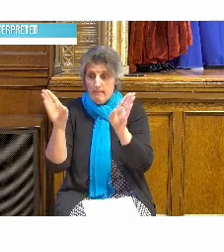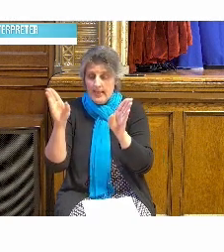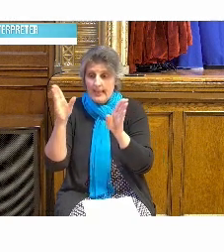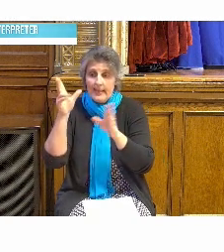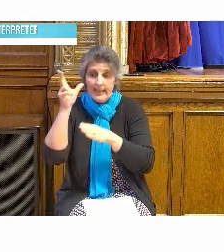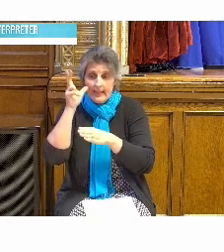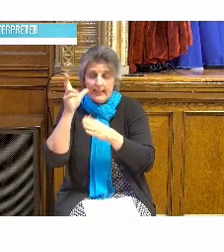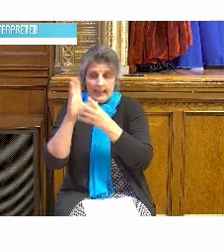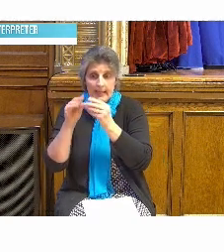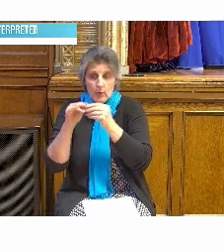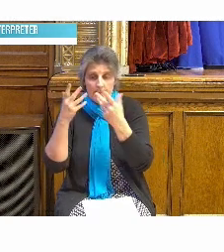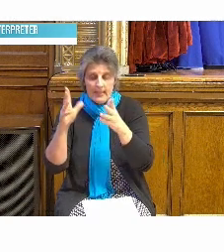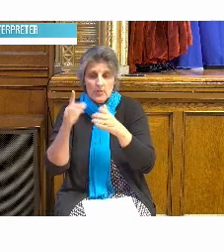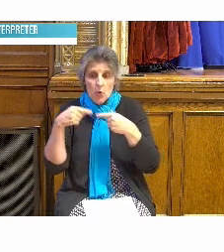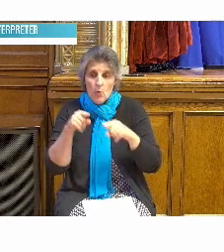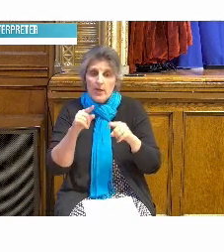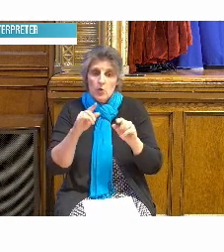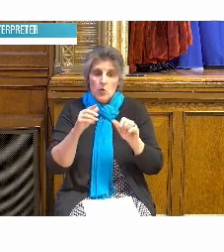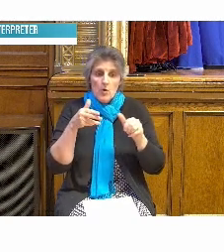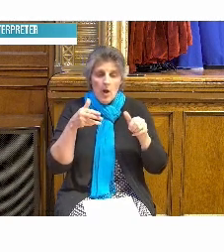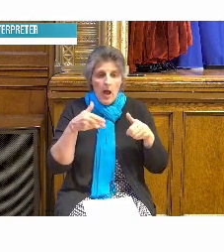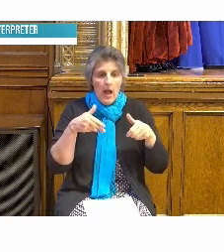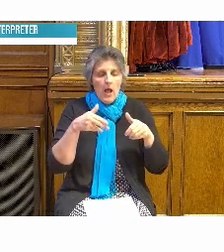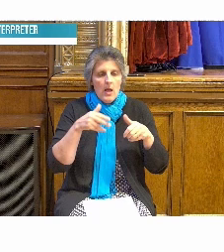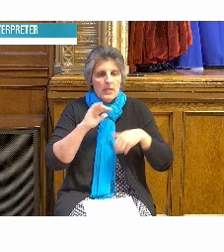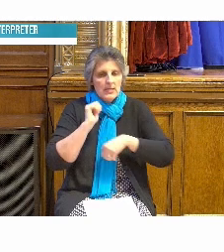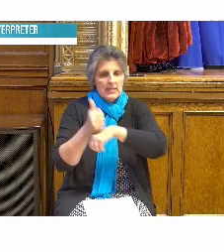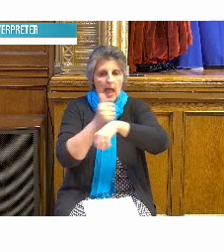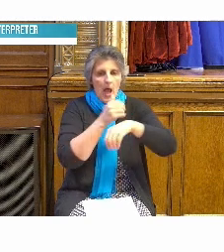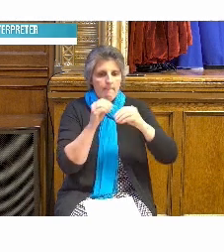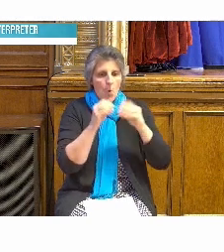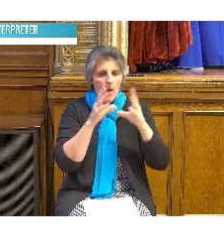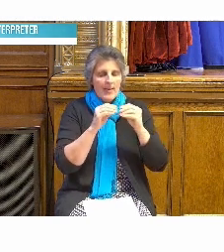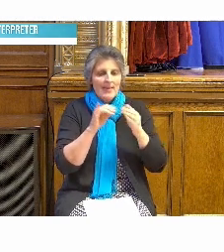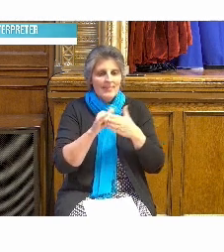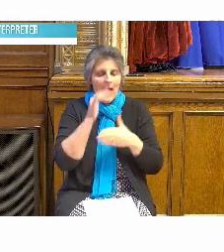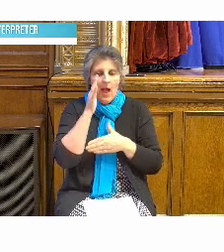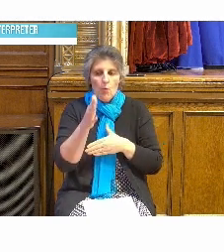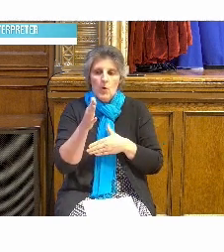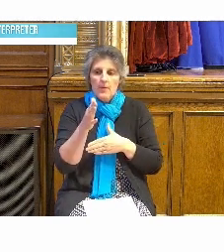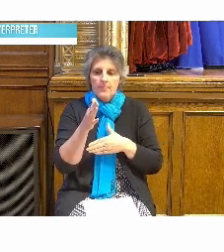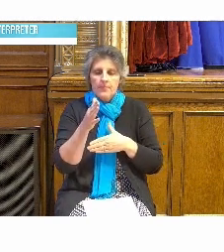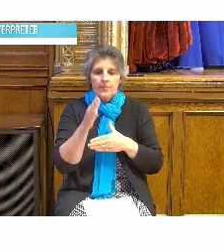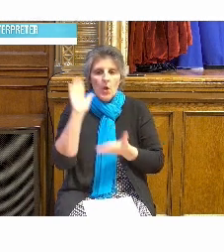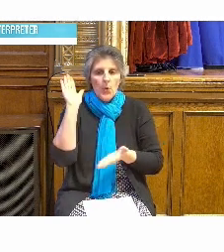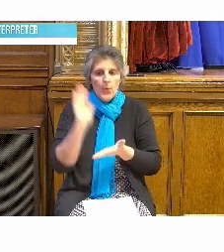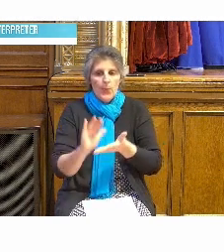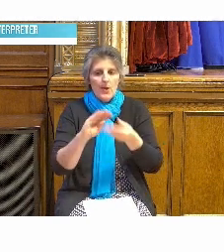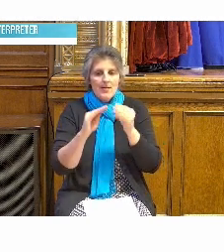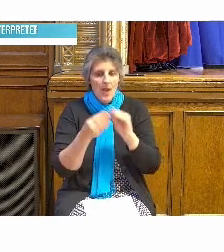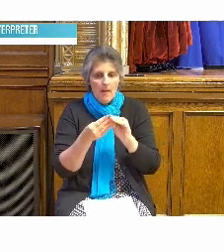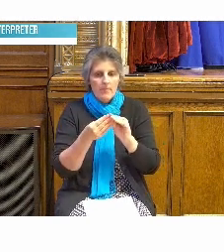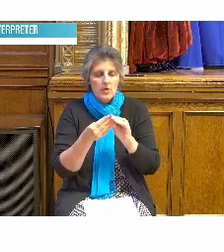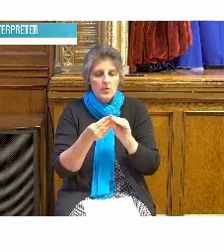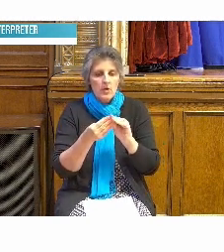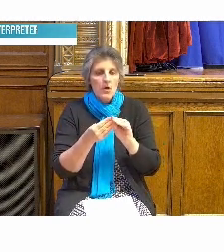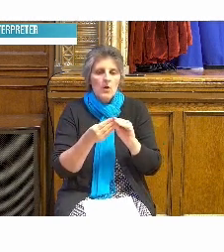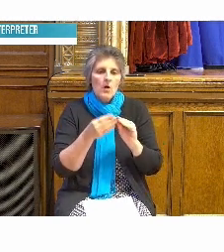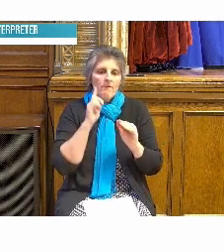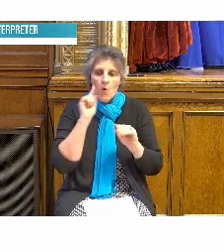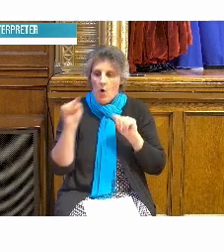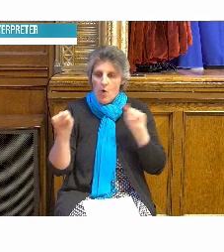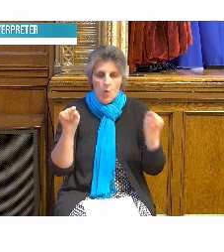so when you create more meetings, that is probably going to dilute attendance for one of the